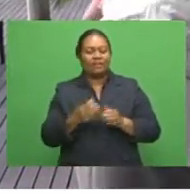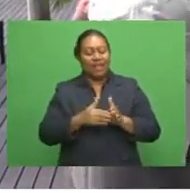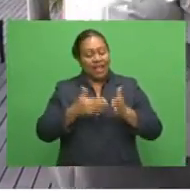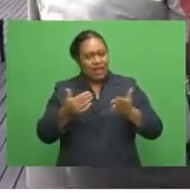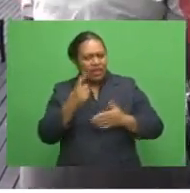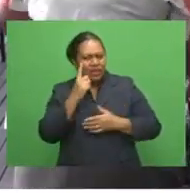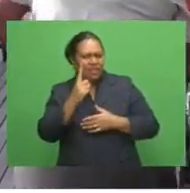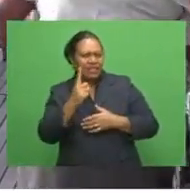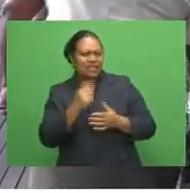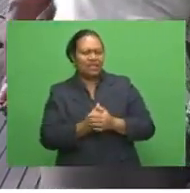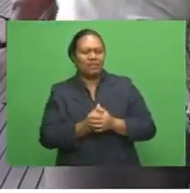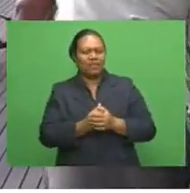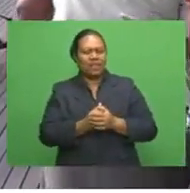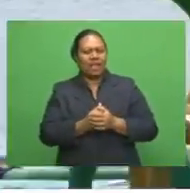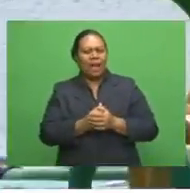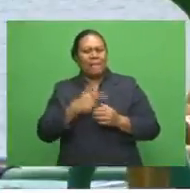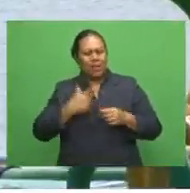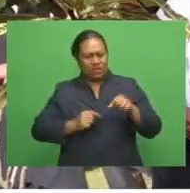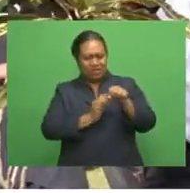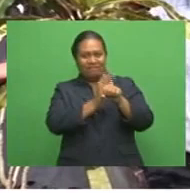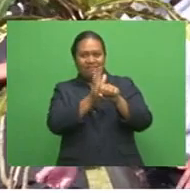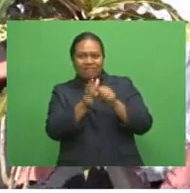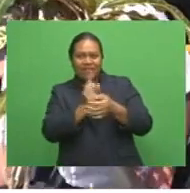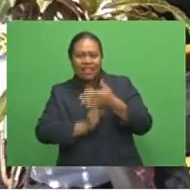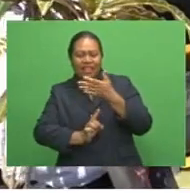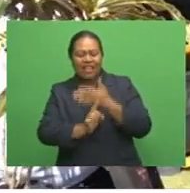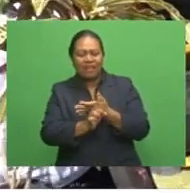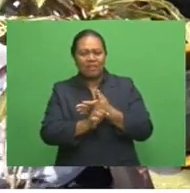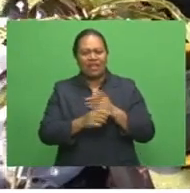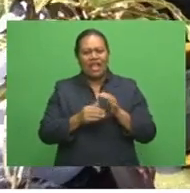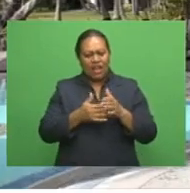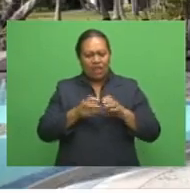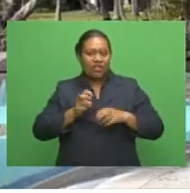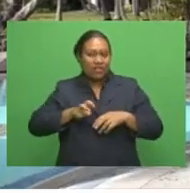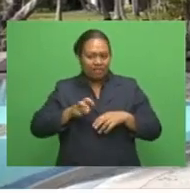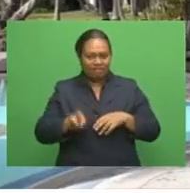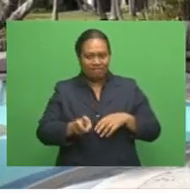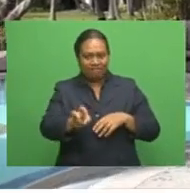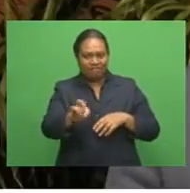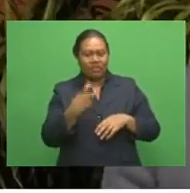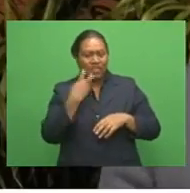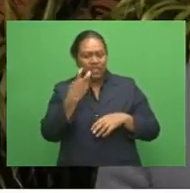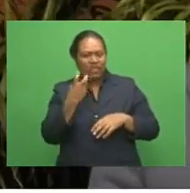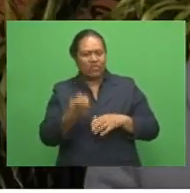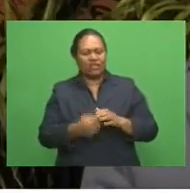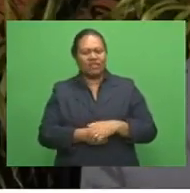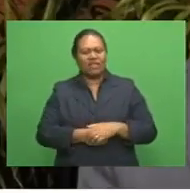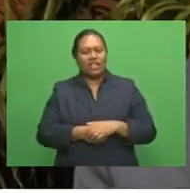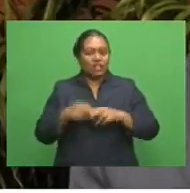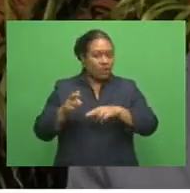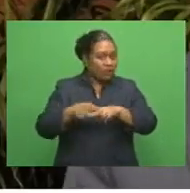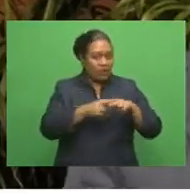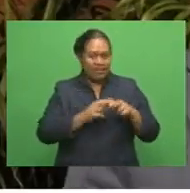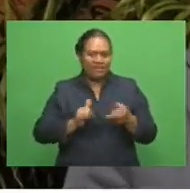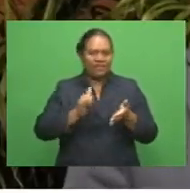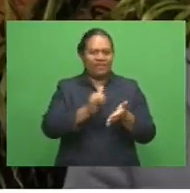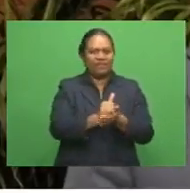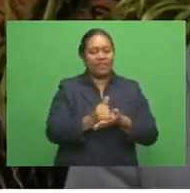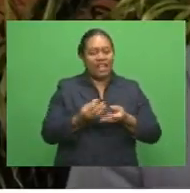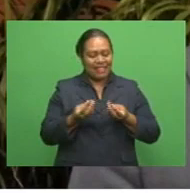the uncertainties due to the pandemic, tourists can even defer their travelling date. But the fact is, Fiji Airways will get the cash